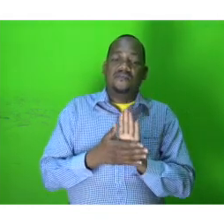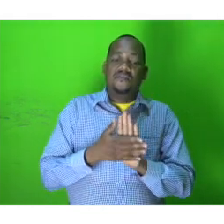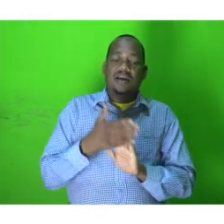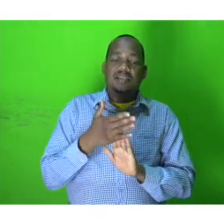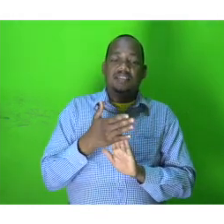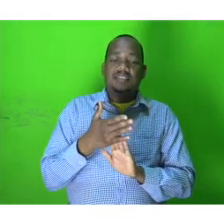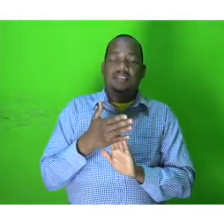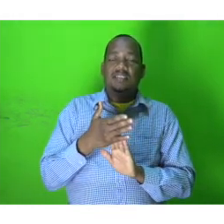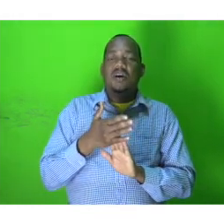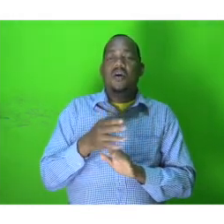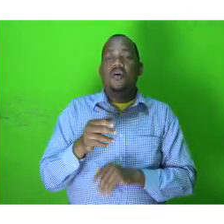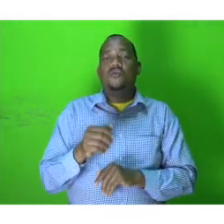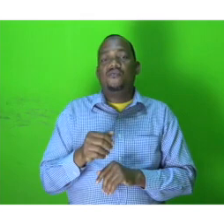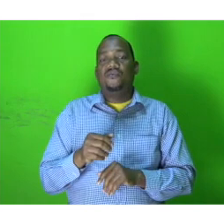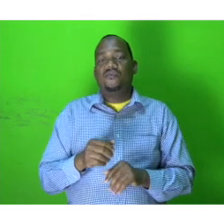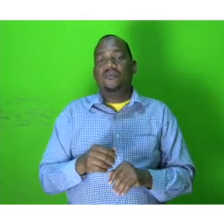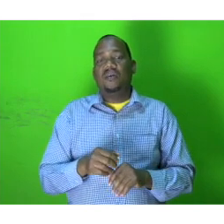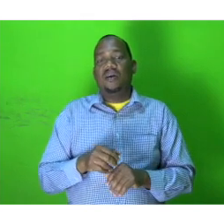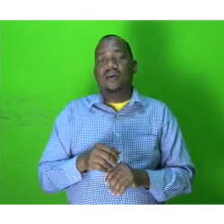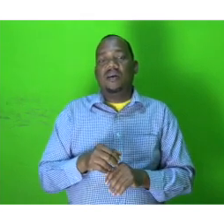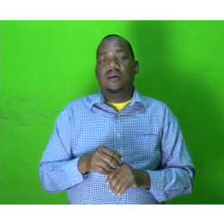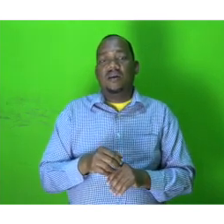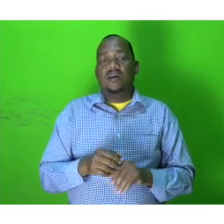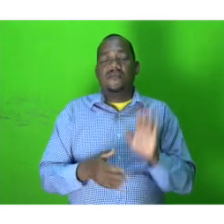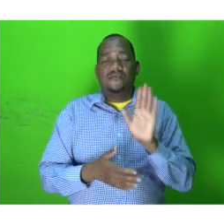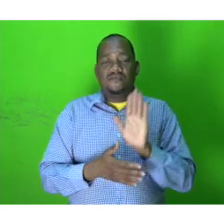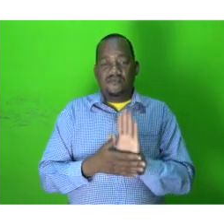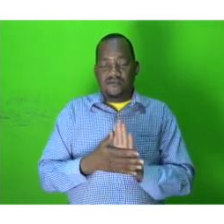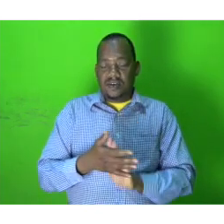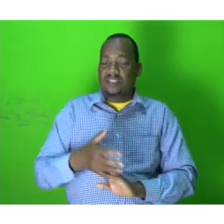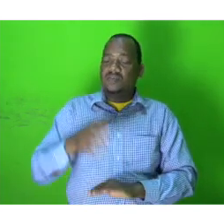1st April